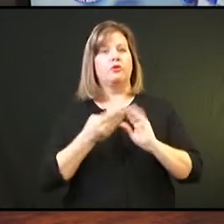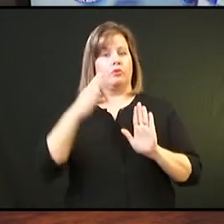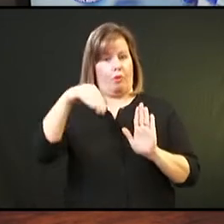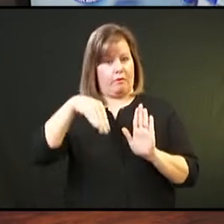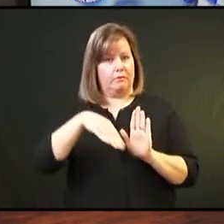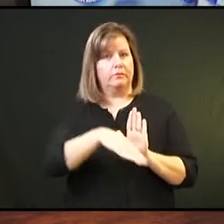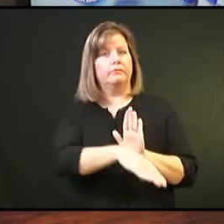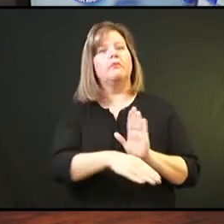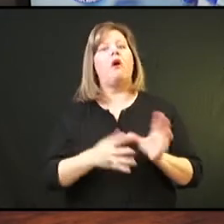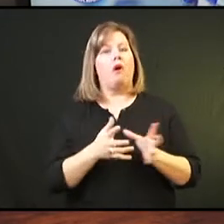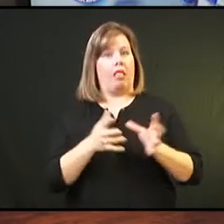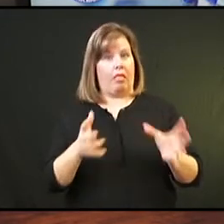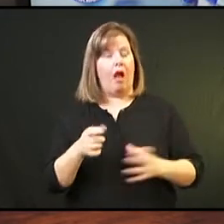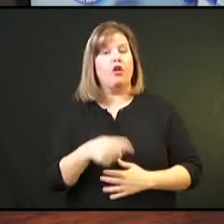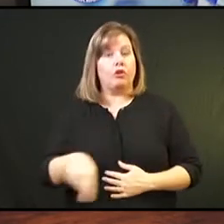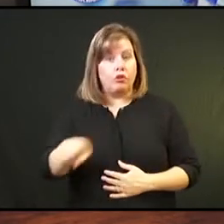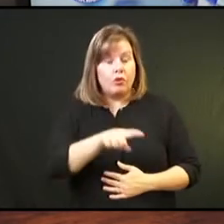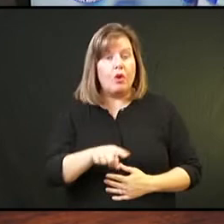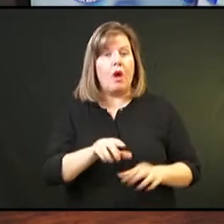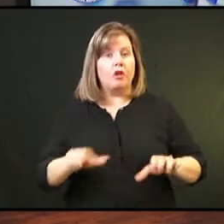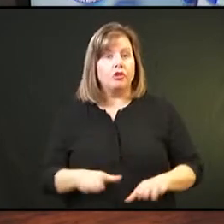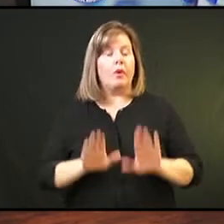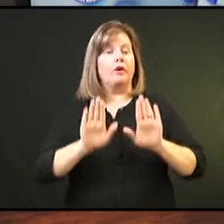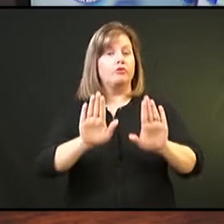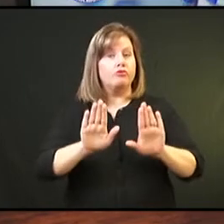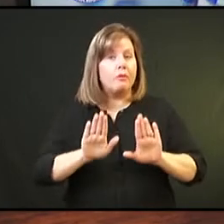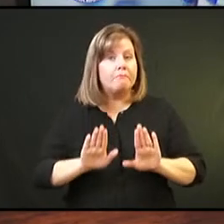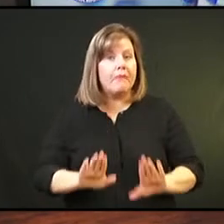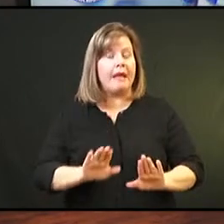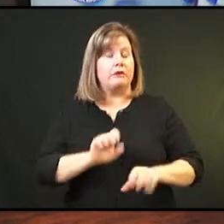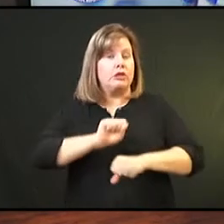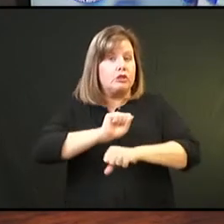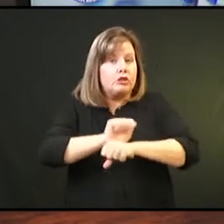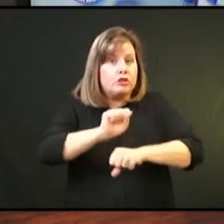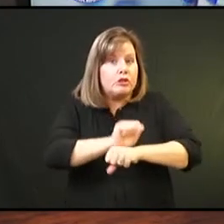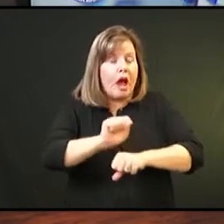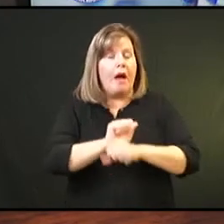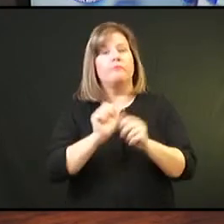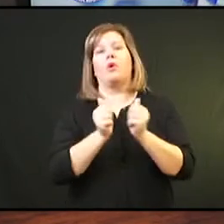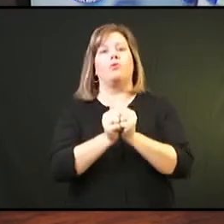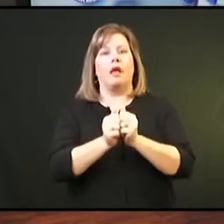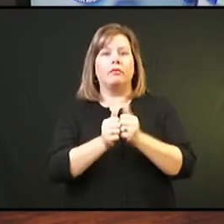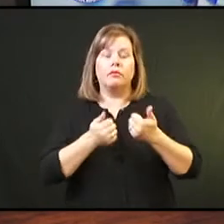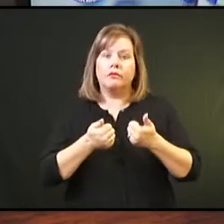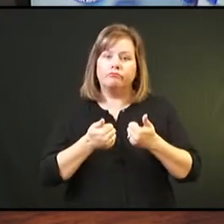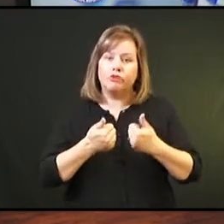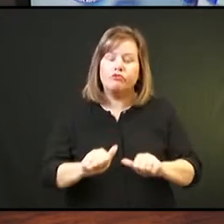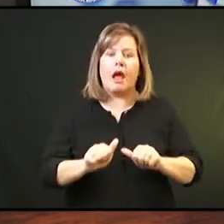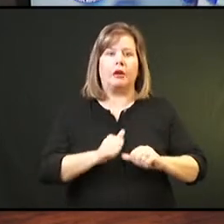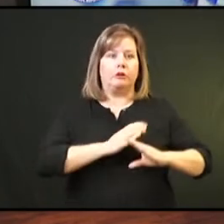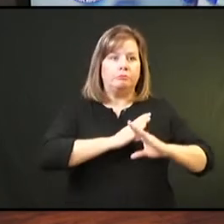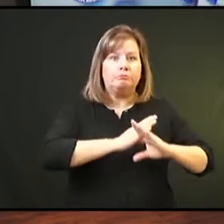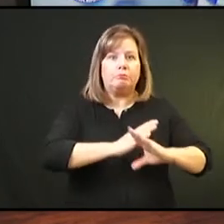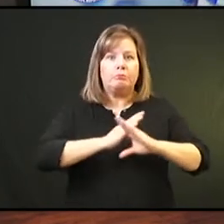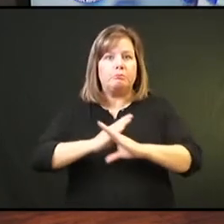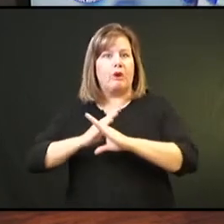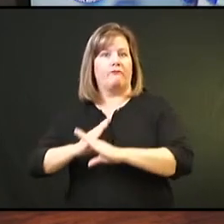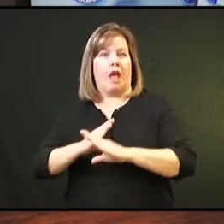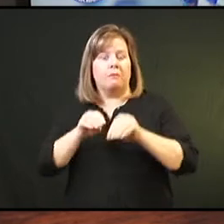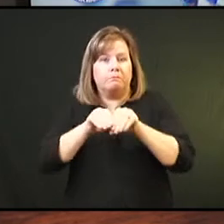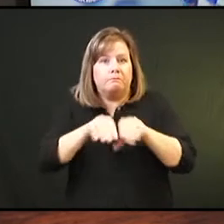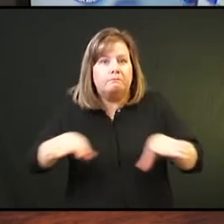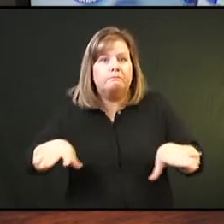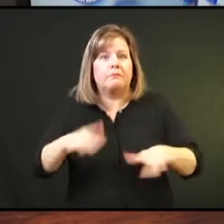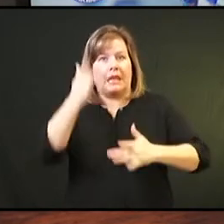you all have done a tremendous job of suppressing this curve, preventing illness, and limiting the number of deaths. It's